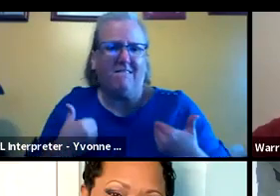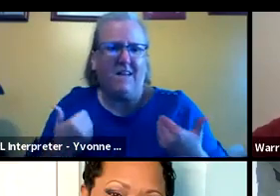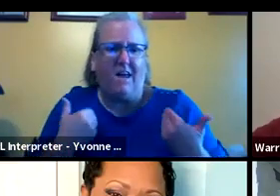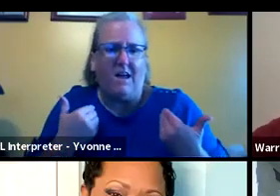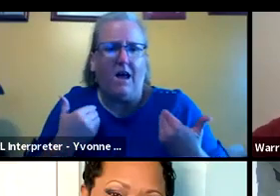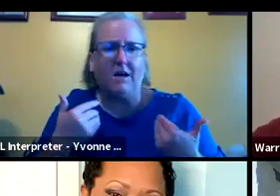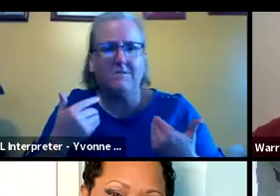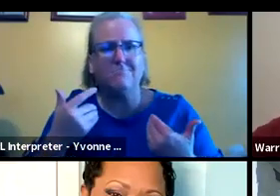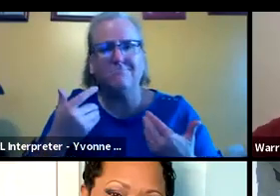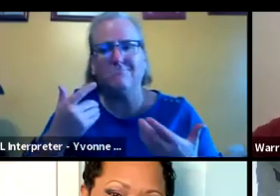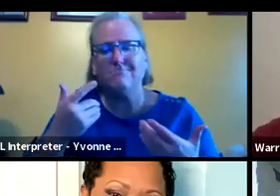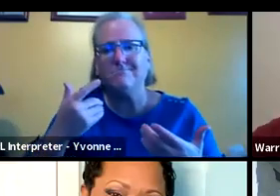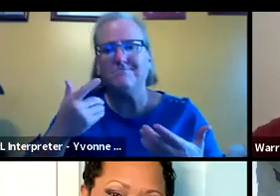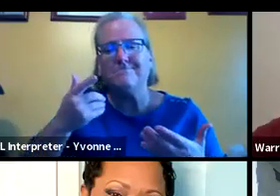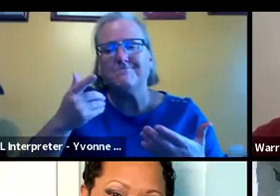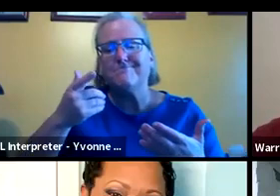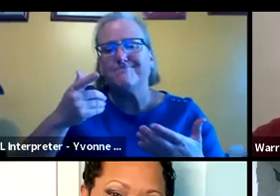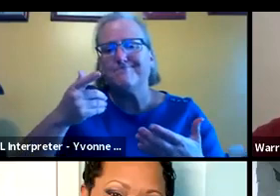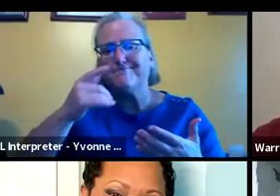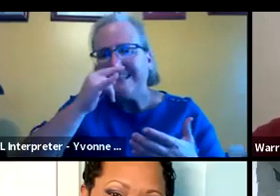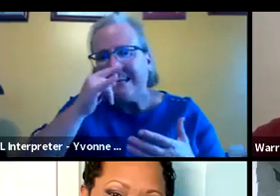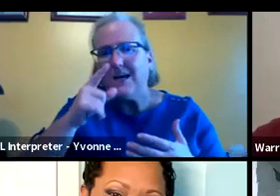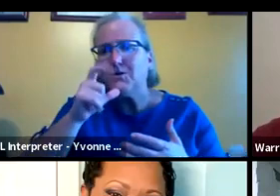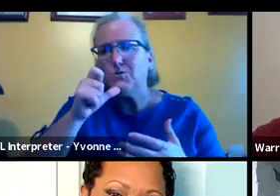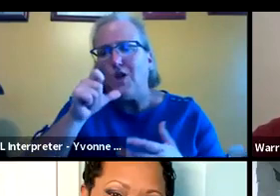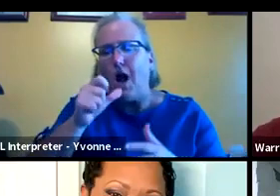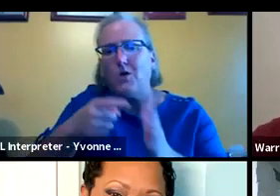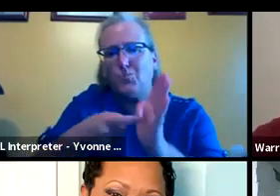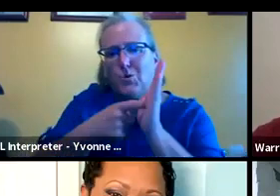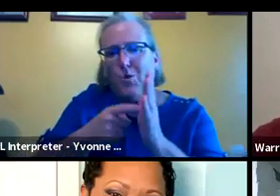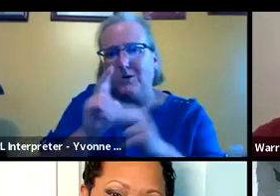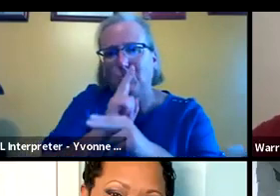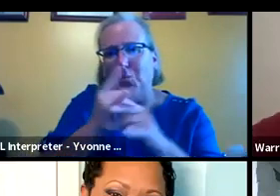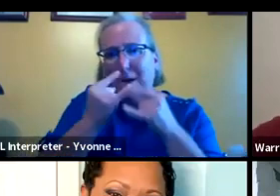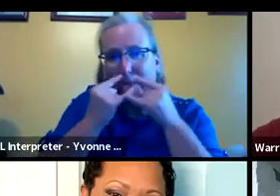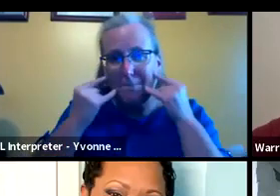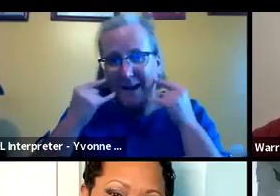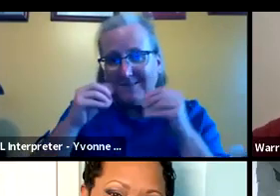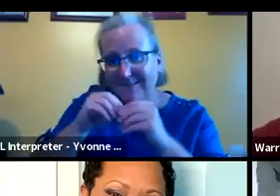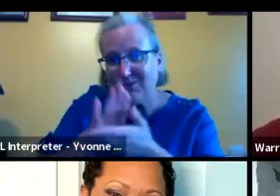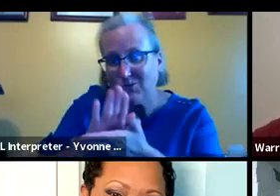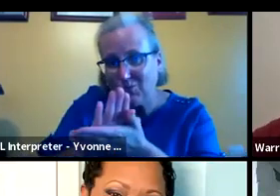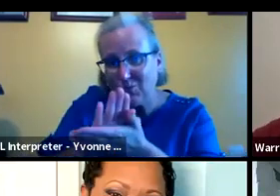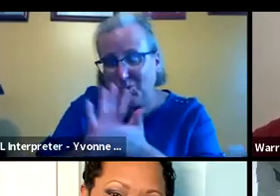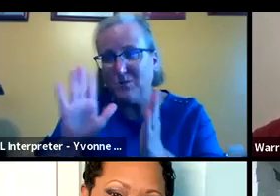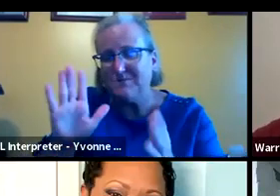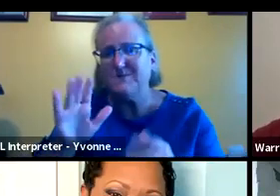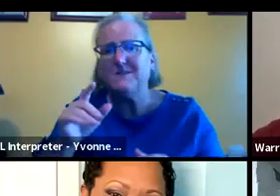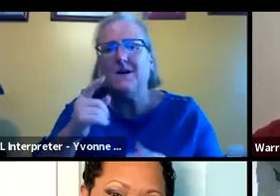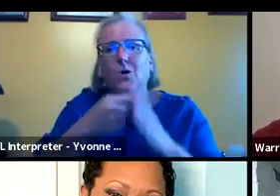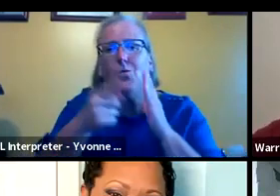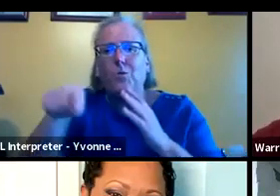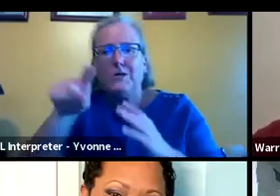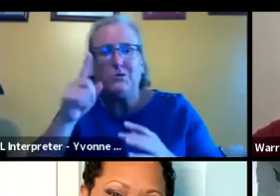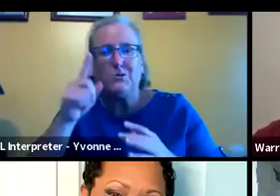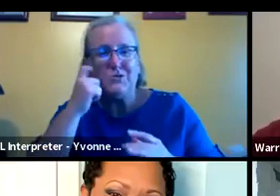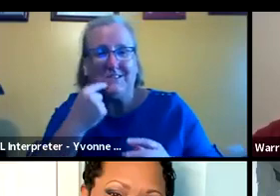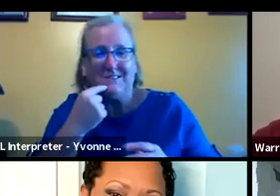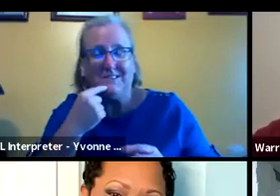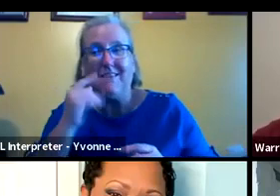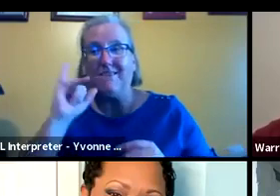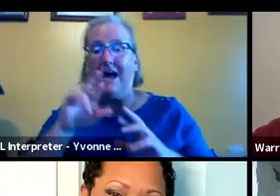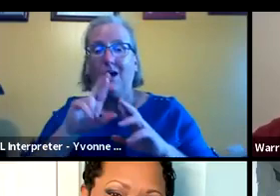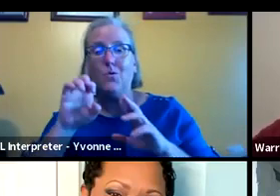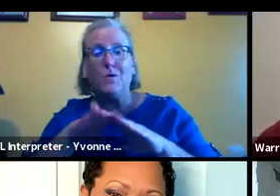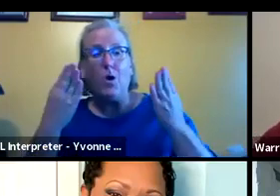who would not be required to wear a mask in their school. And similar to what somebody just said, considering how the reopenings